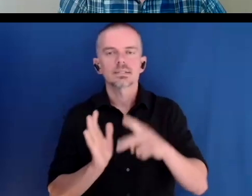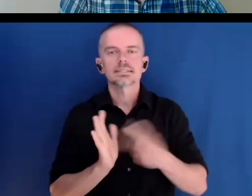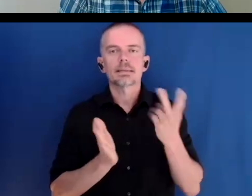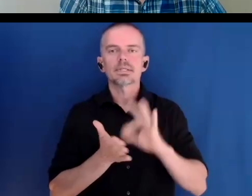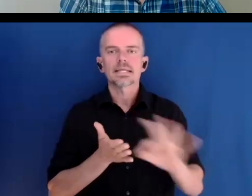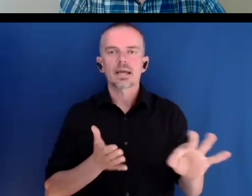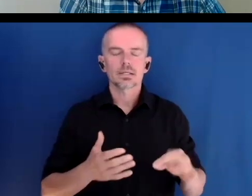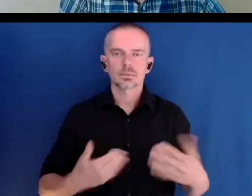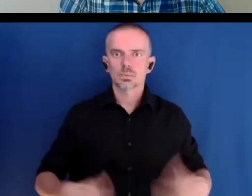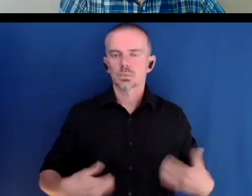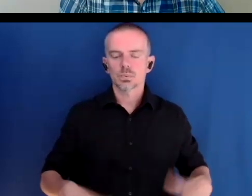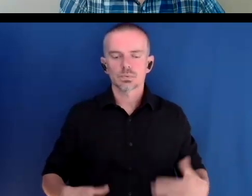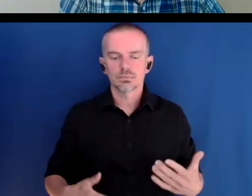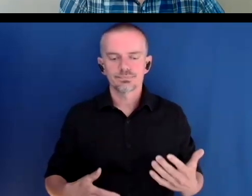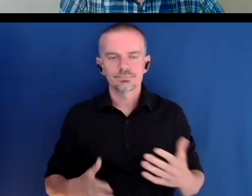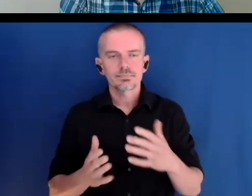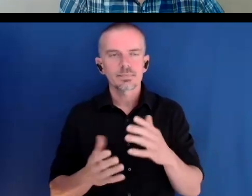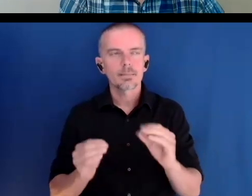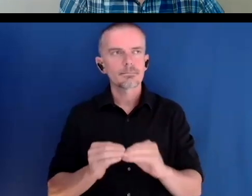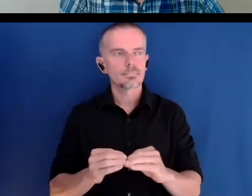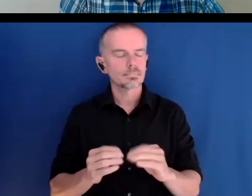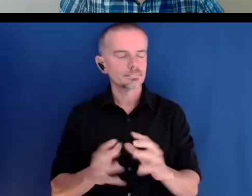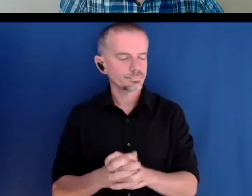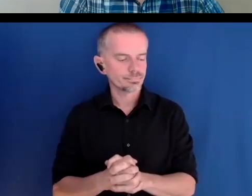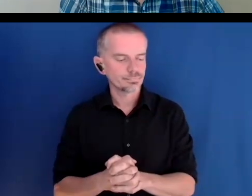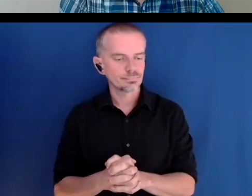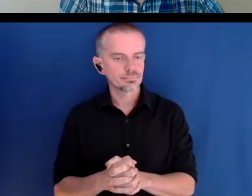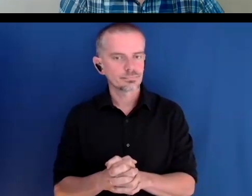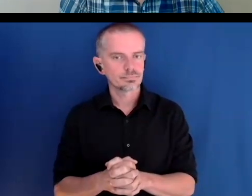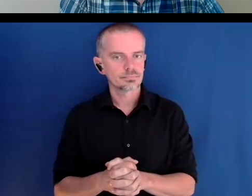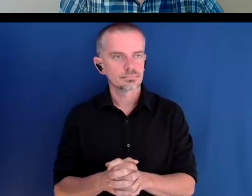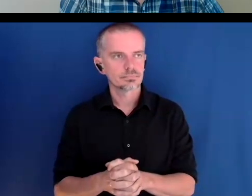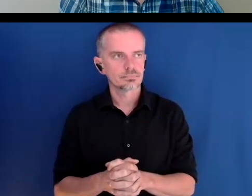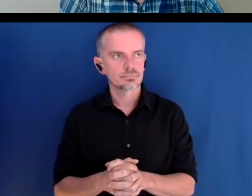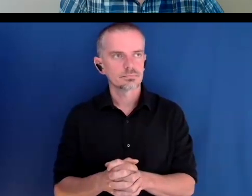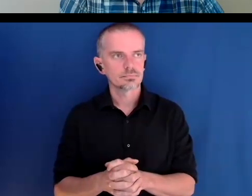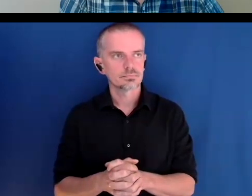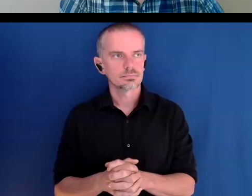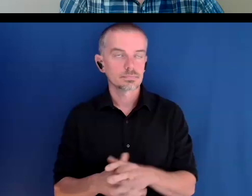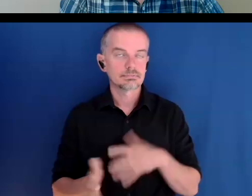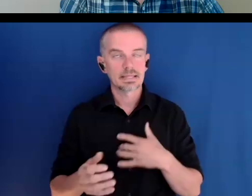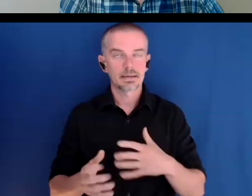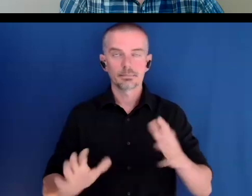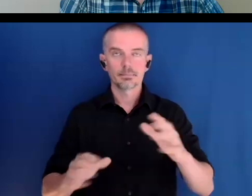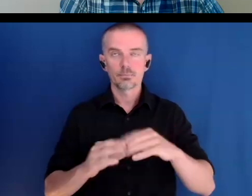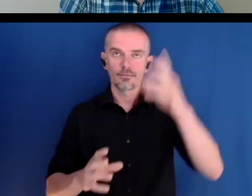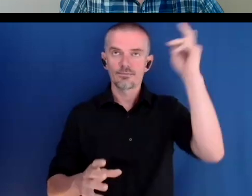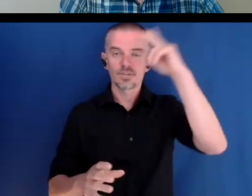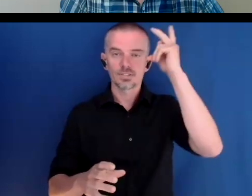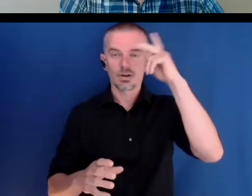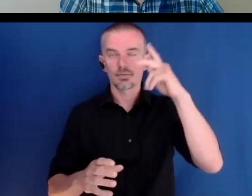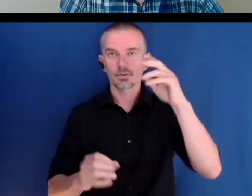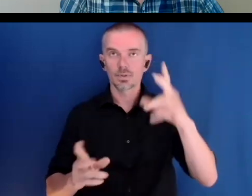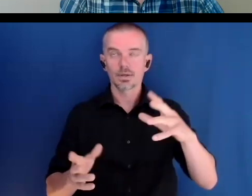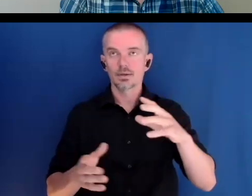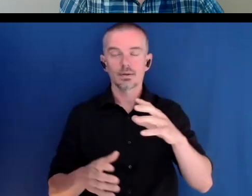And speaking more, almost more philosophically, I mean, I think one of the most important things we can do is